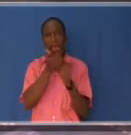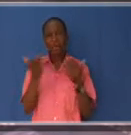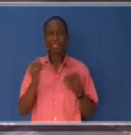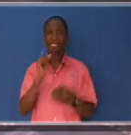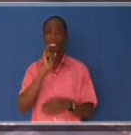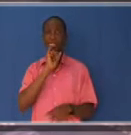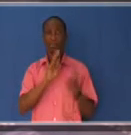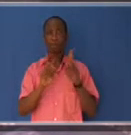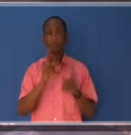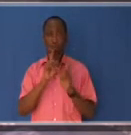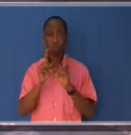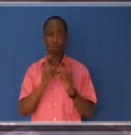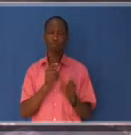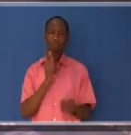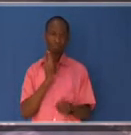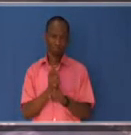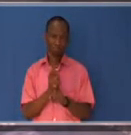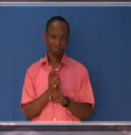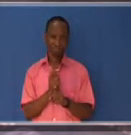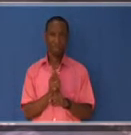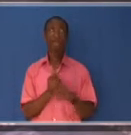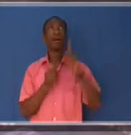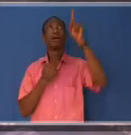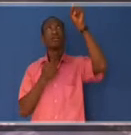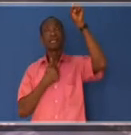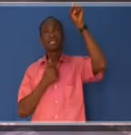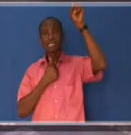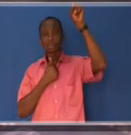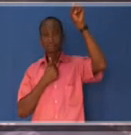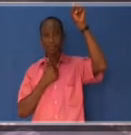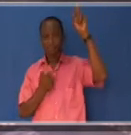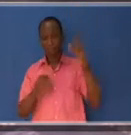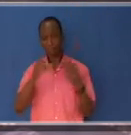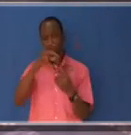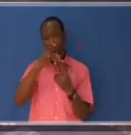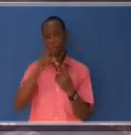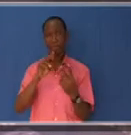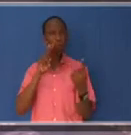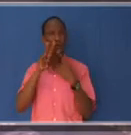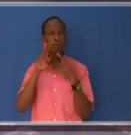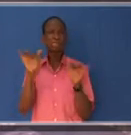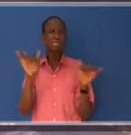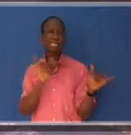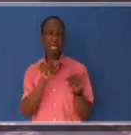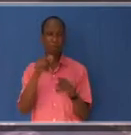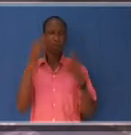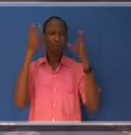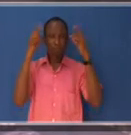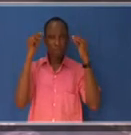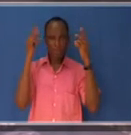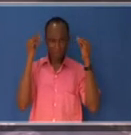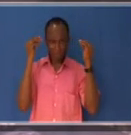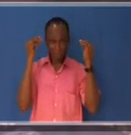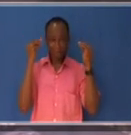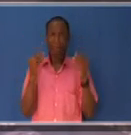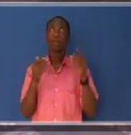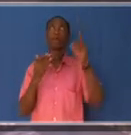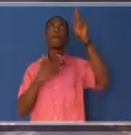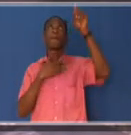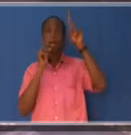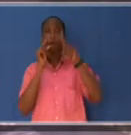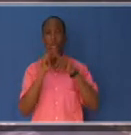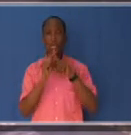good. I will raise up for them a prophet like you from among their brethren, and will